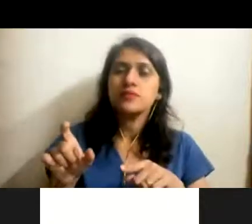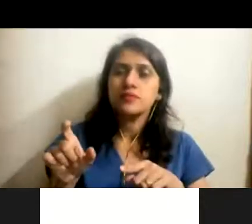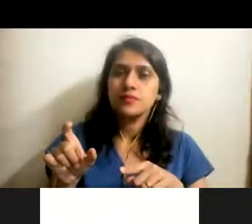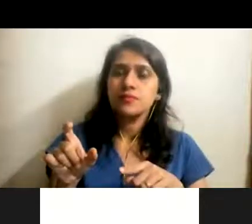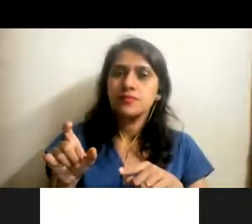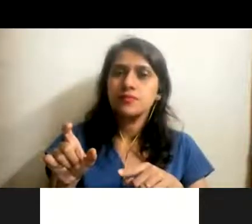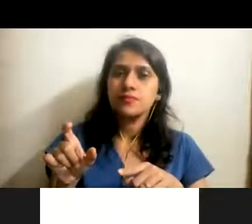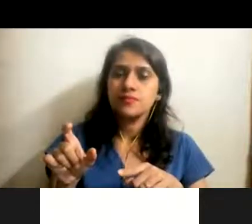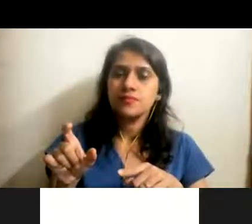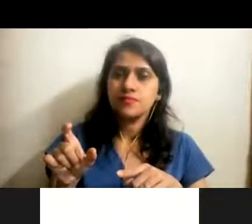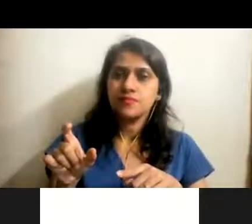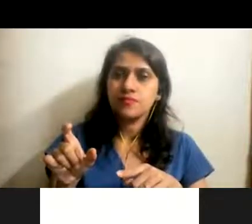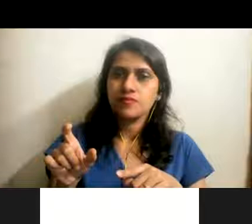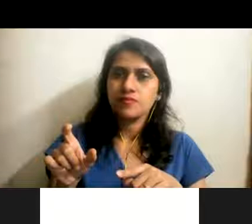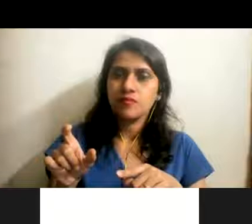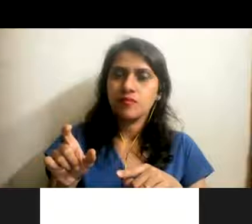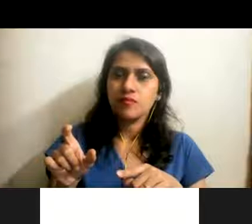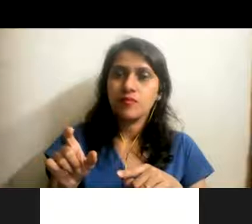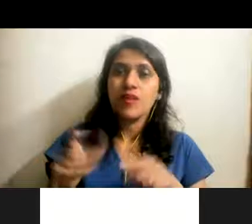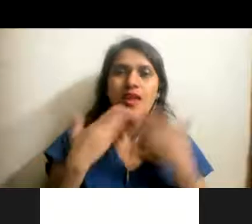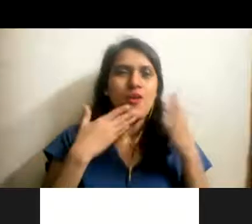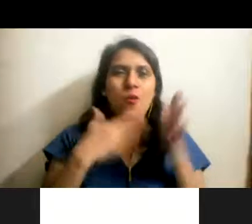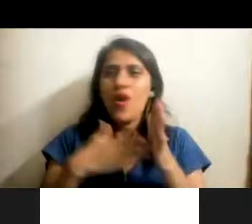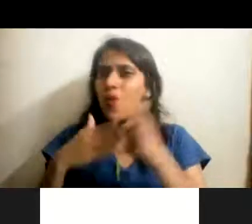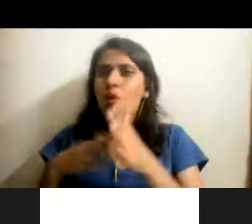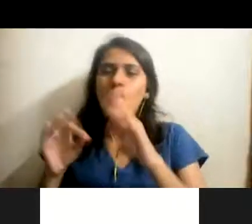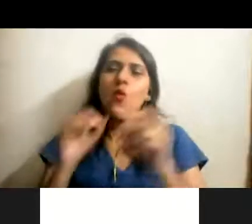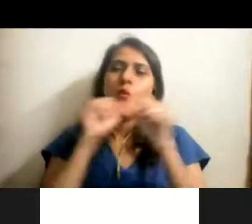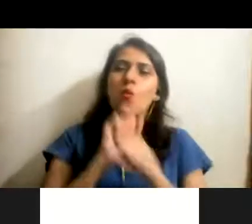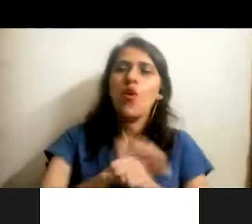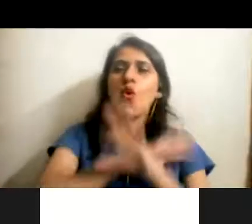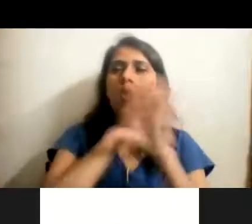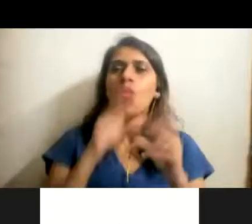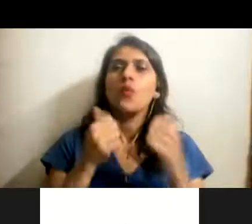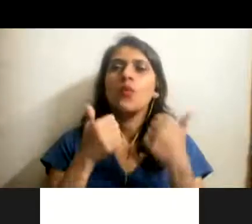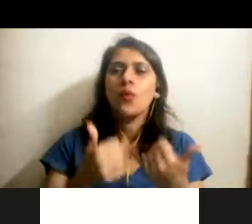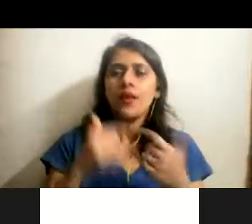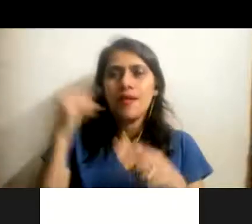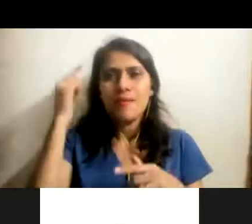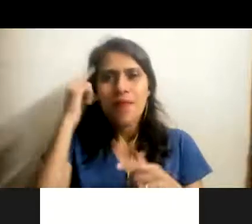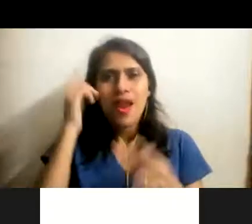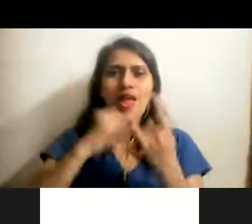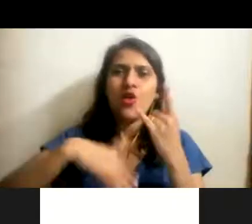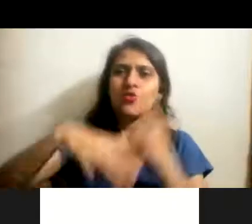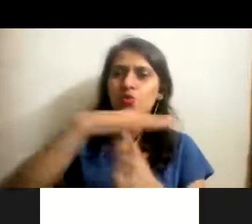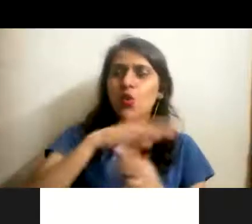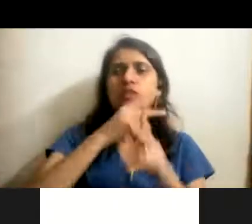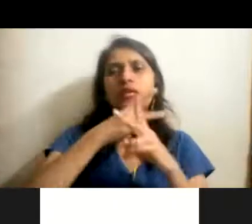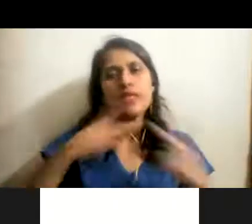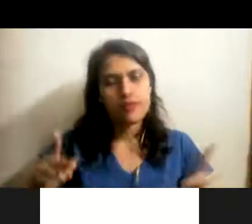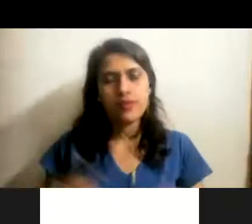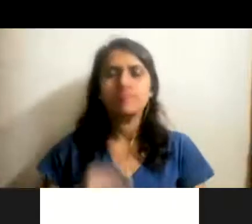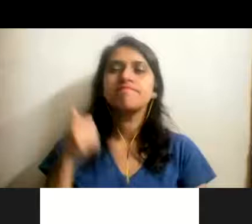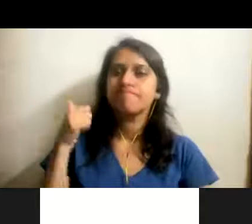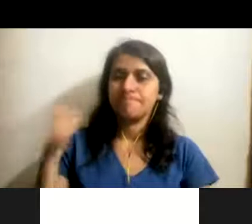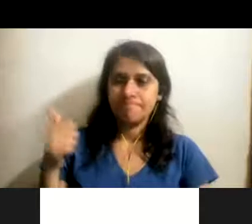you can say works without any barrier, whether physical, mental, or any social. Cool, cool. Yeah.